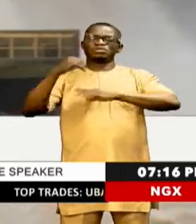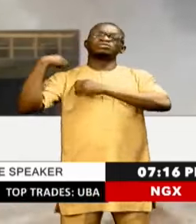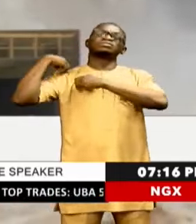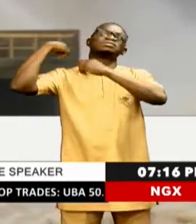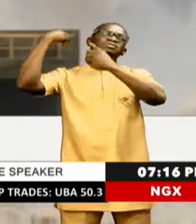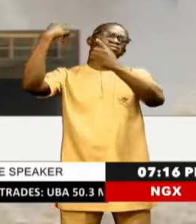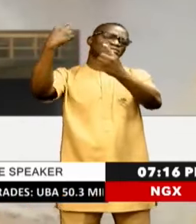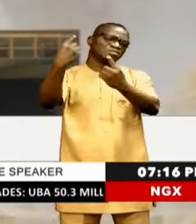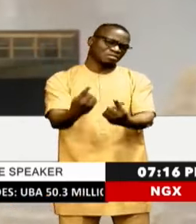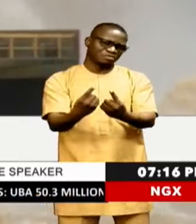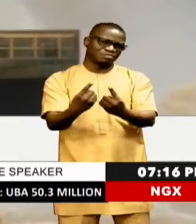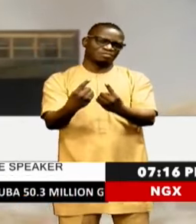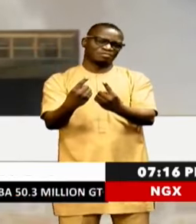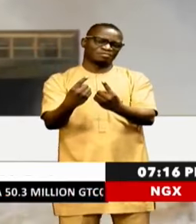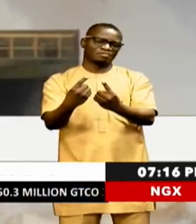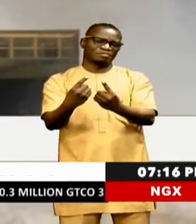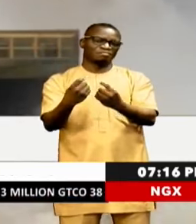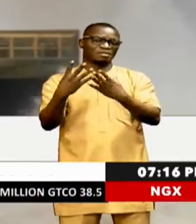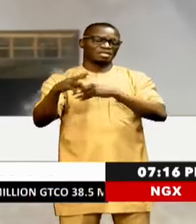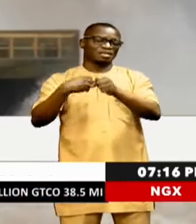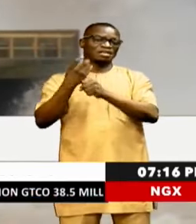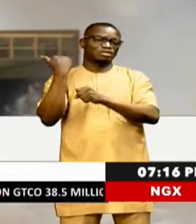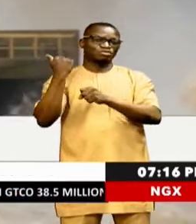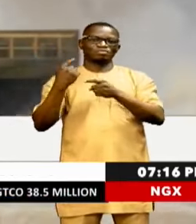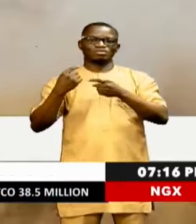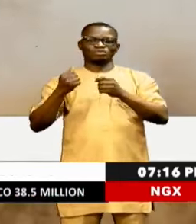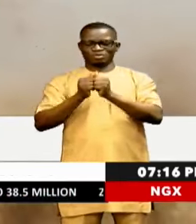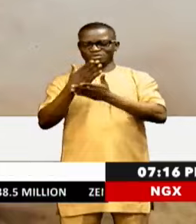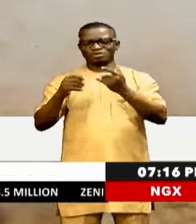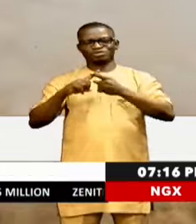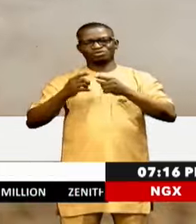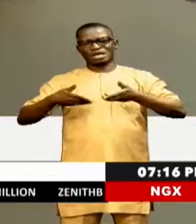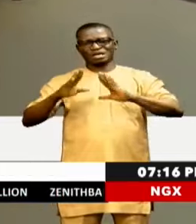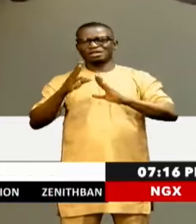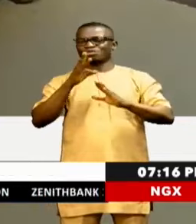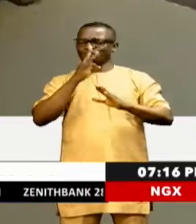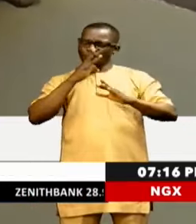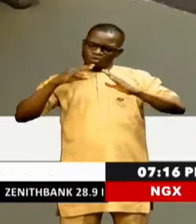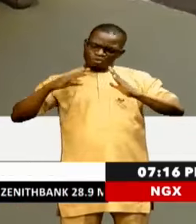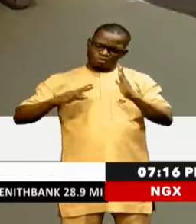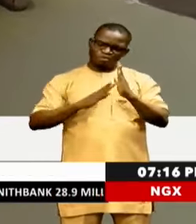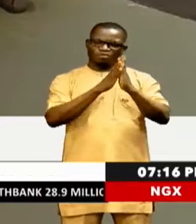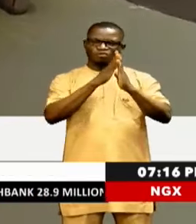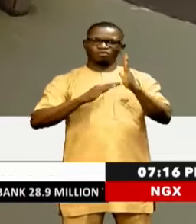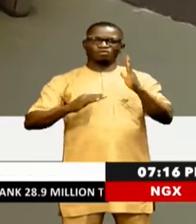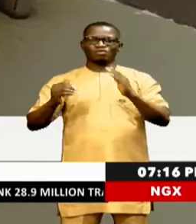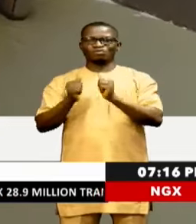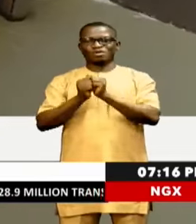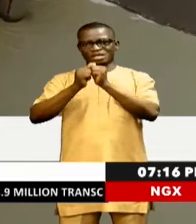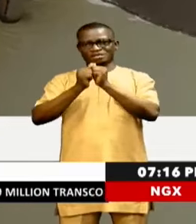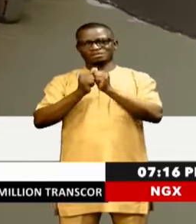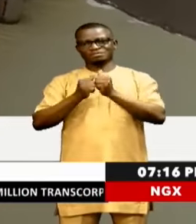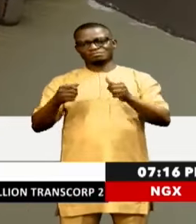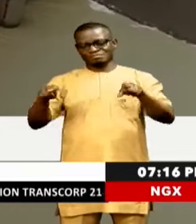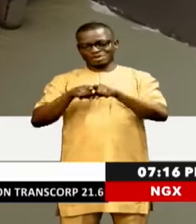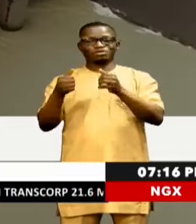decades, were designed with spillways to allow free flow of water and facilities in compliance with international standards.